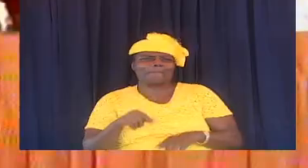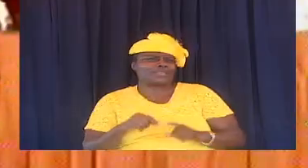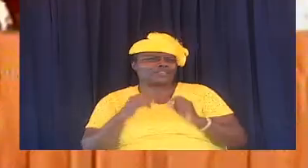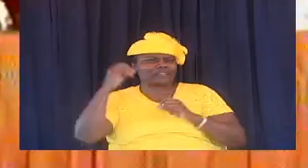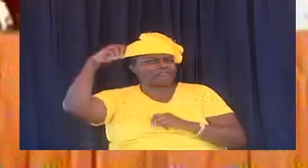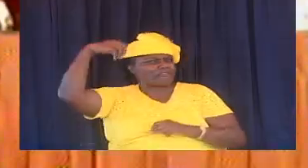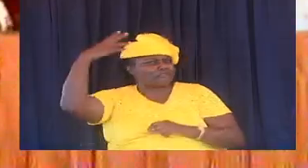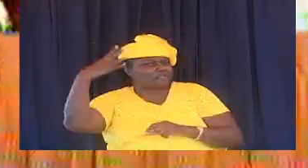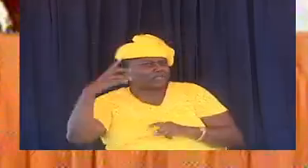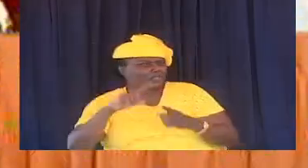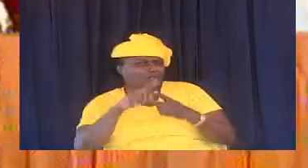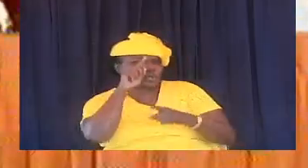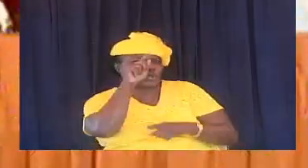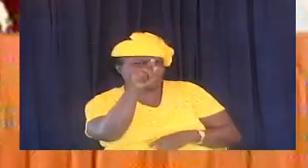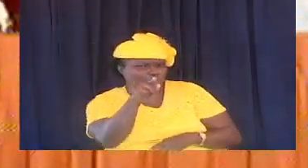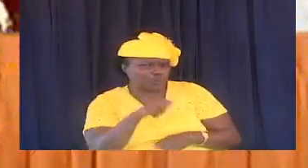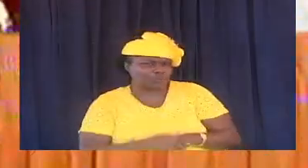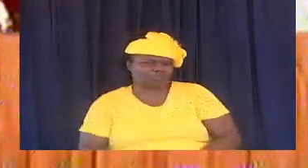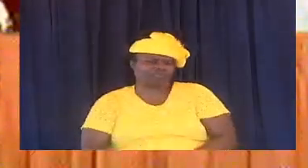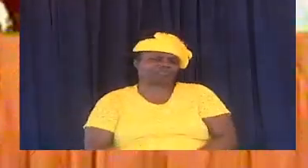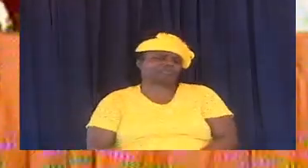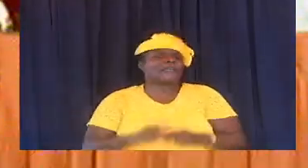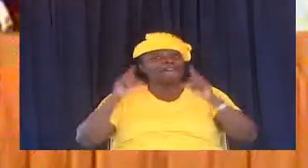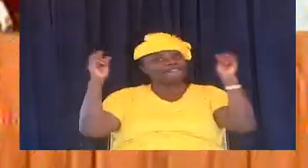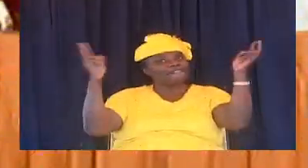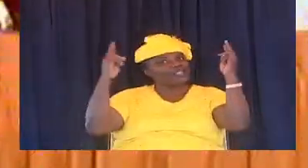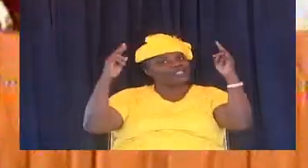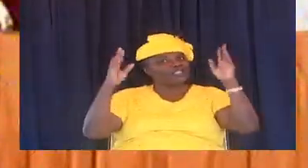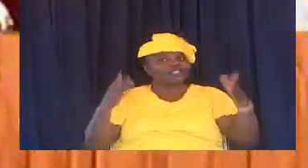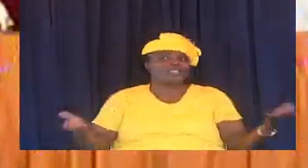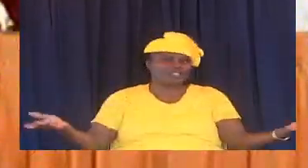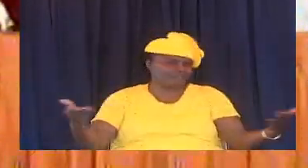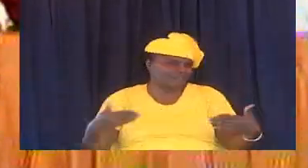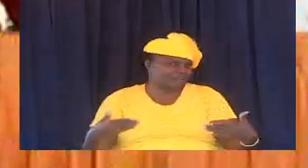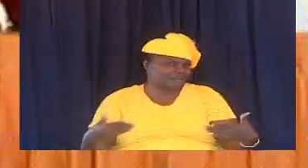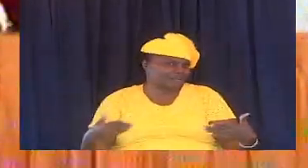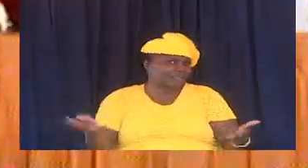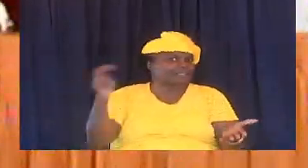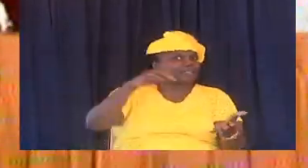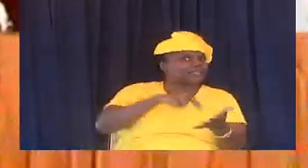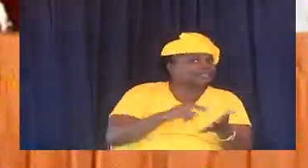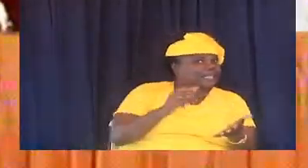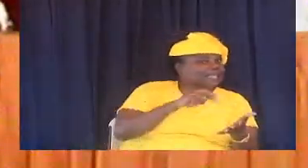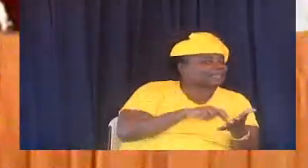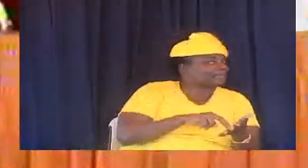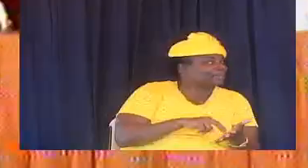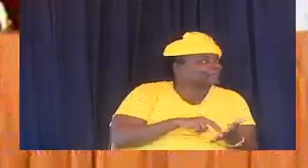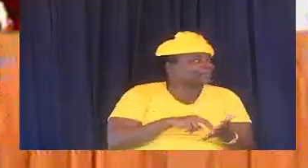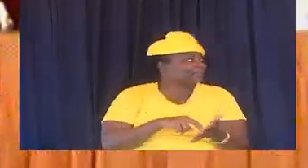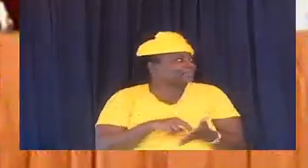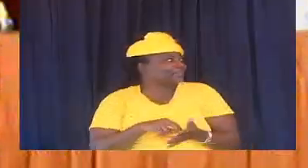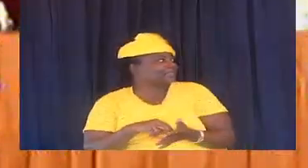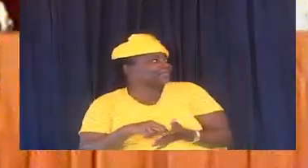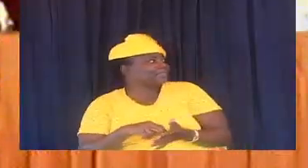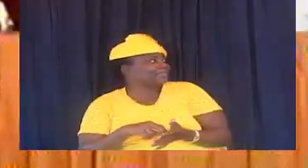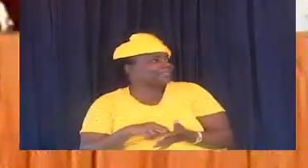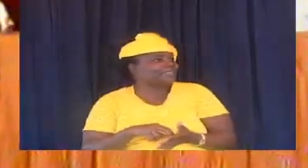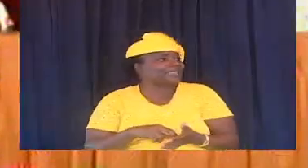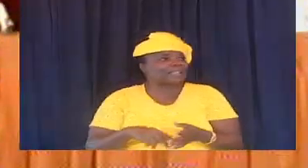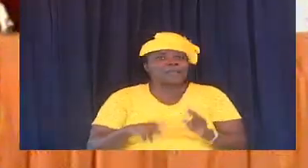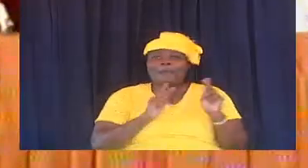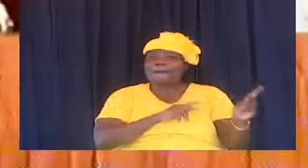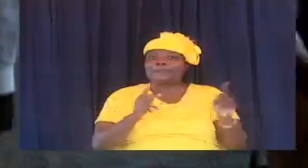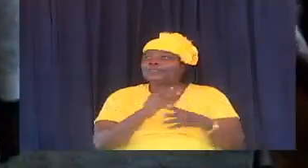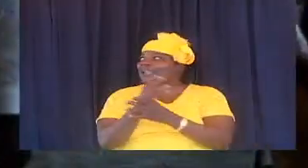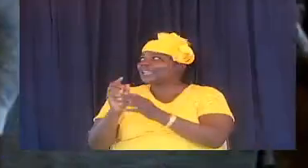house right now? You're not a member of this. The Lord bless you, sir. The Lord bless you. Come on, we put our hands together. Any more